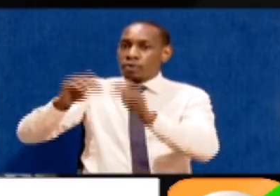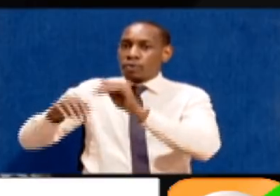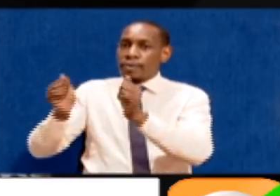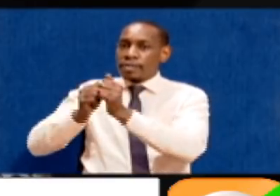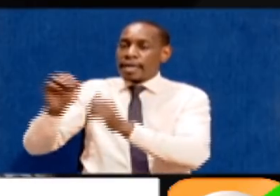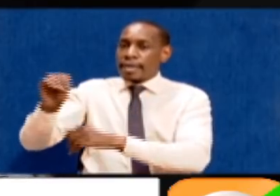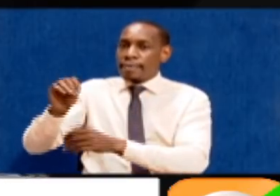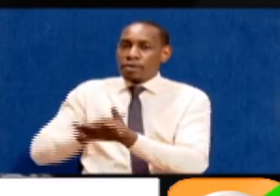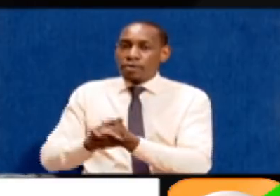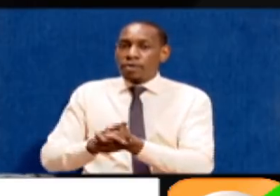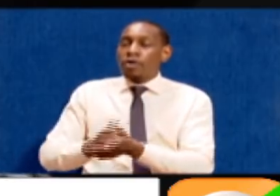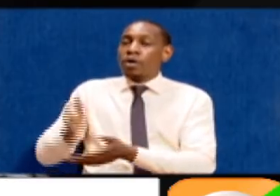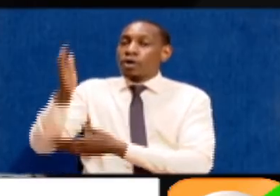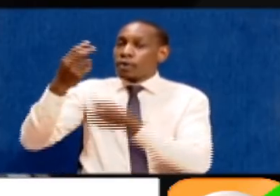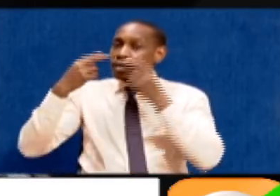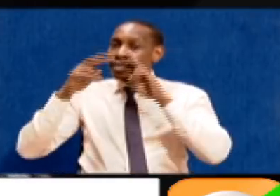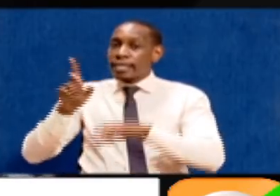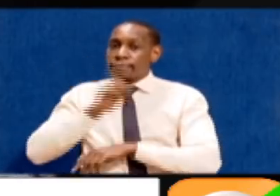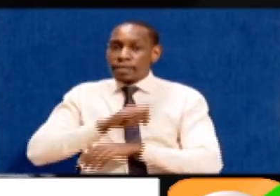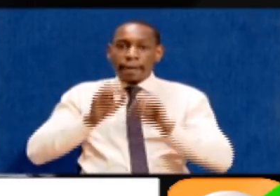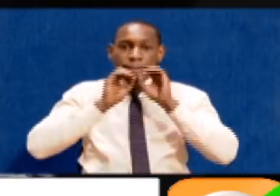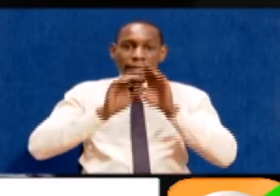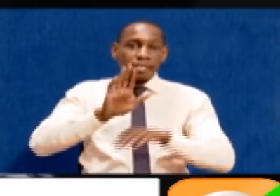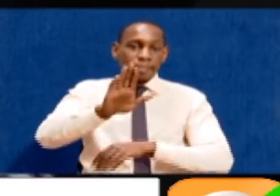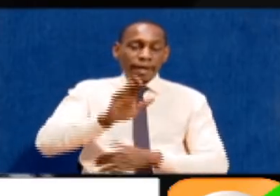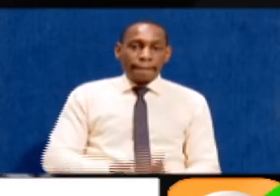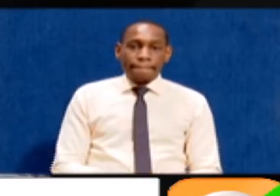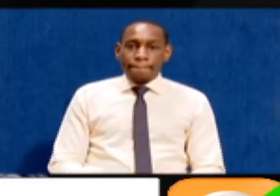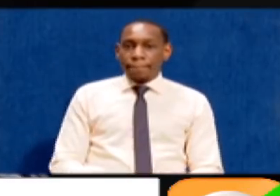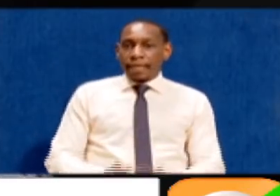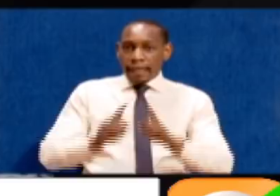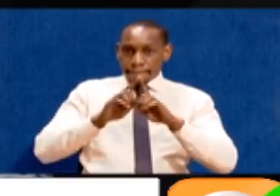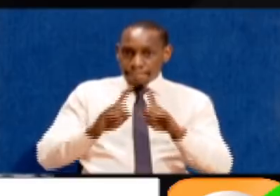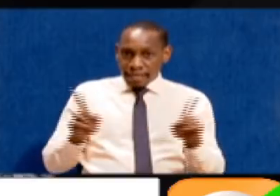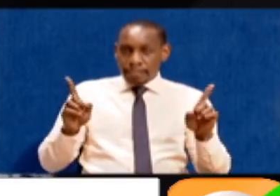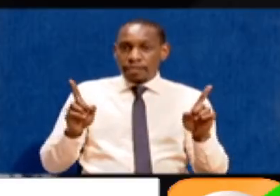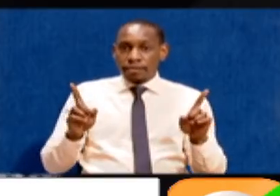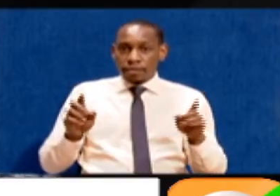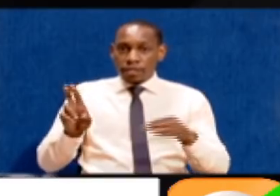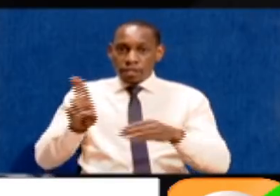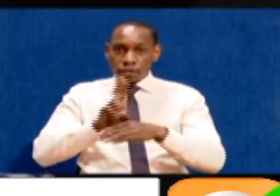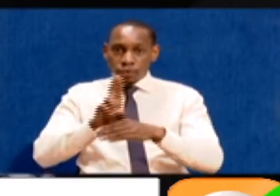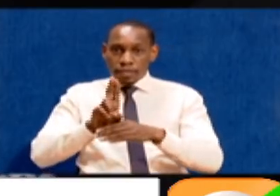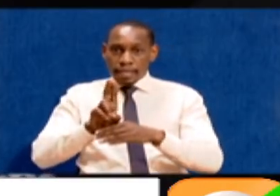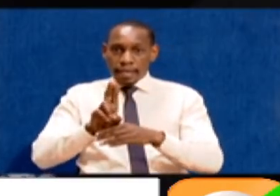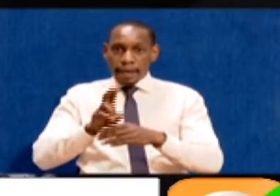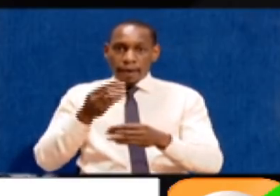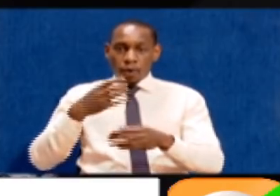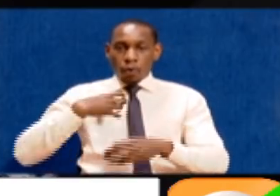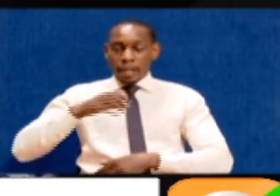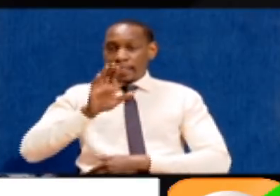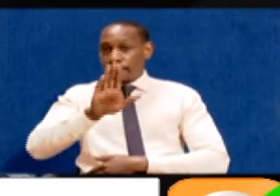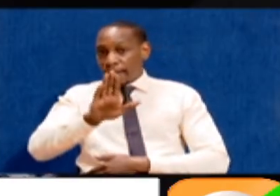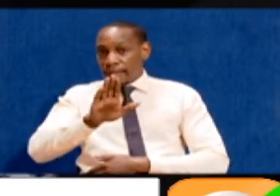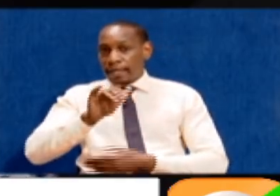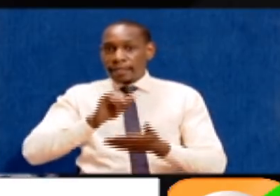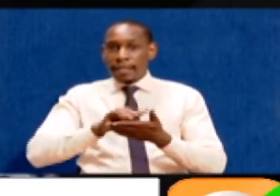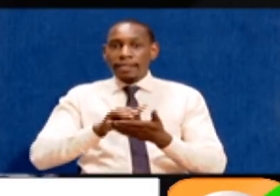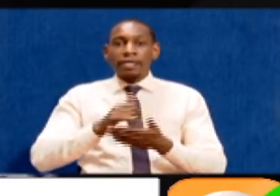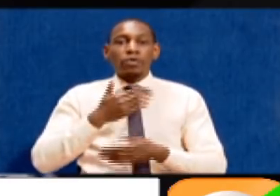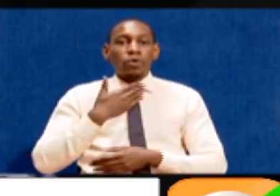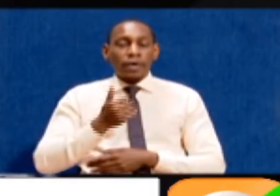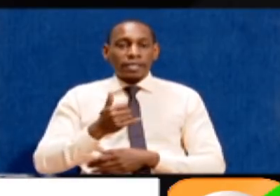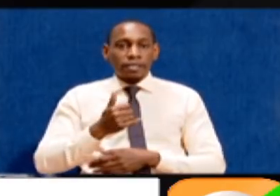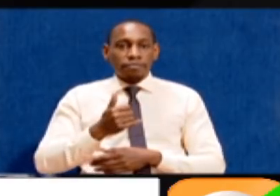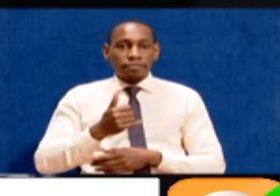the bag. God has seen it, he will bless you. But this thing of using your money to